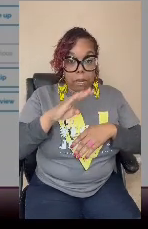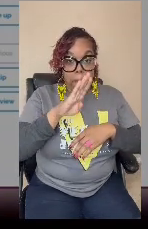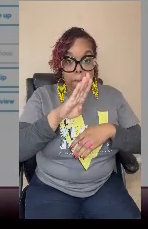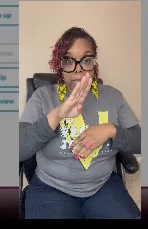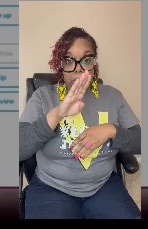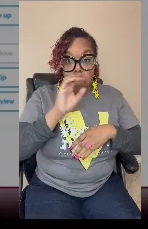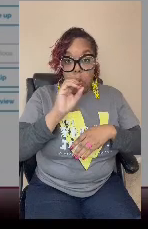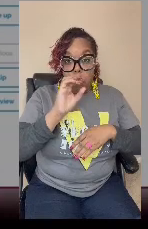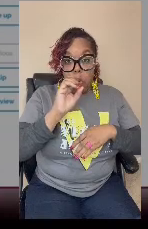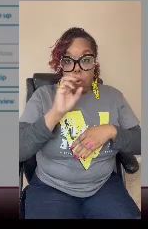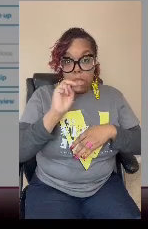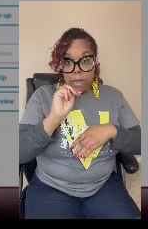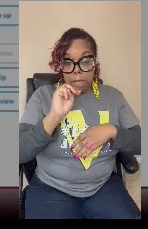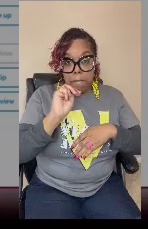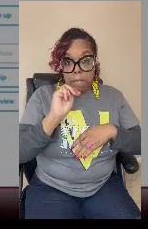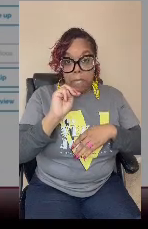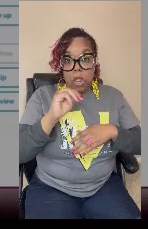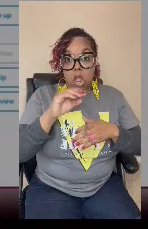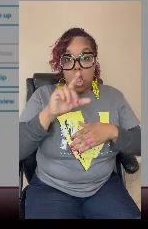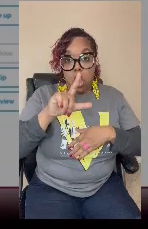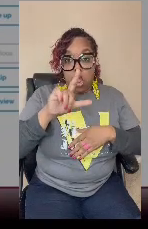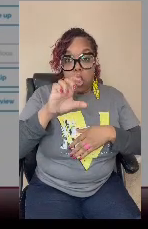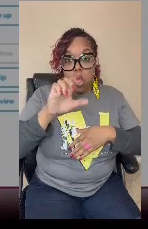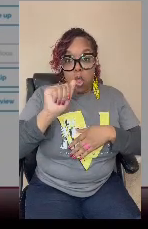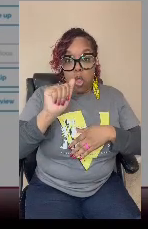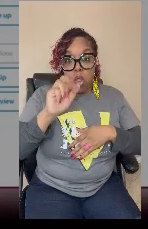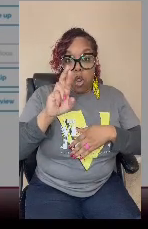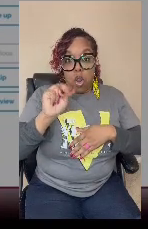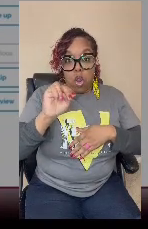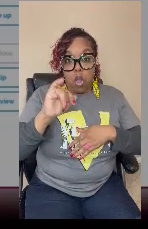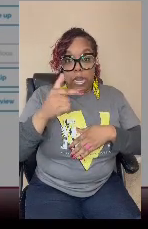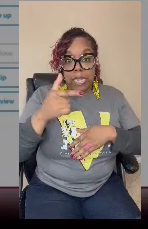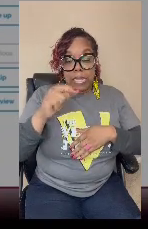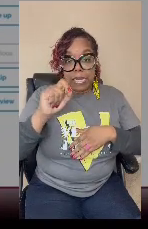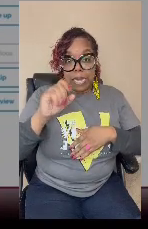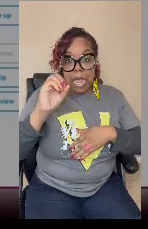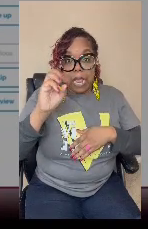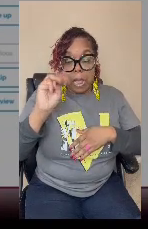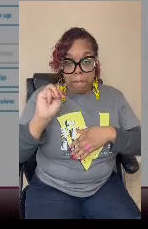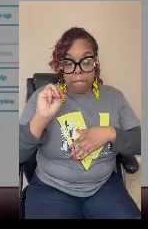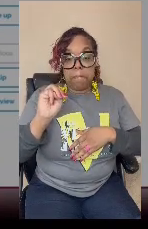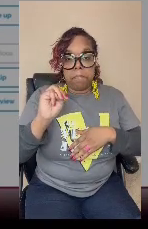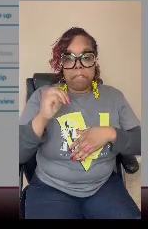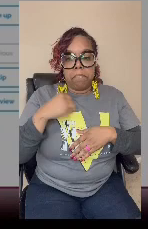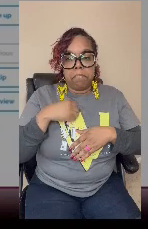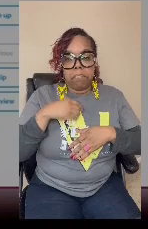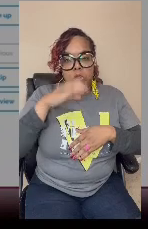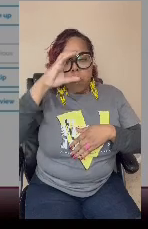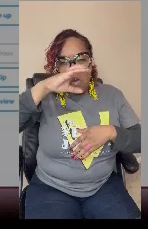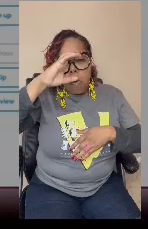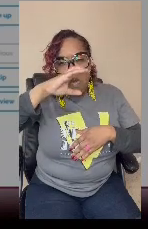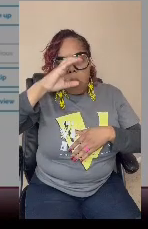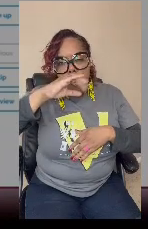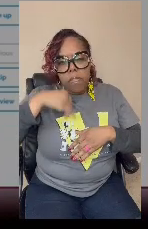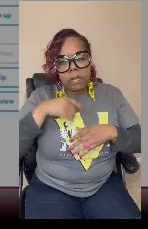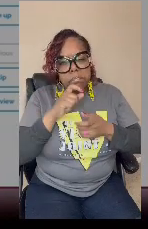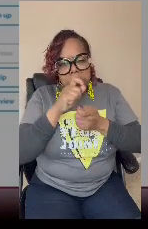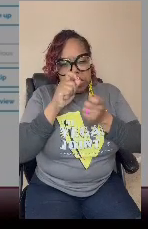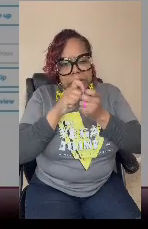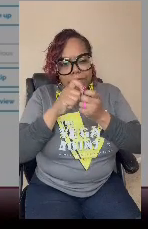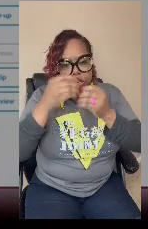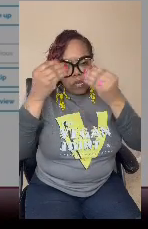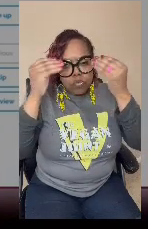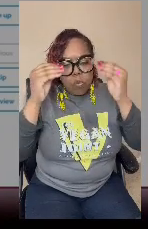in boy, OOM, learning.com, and you look up the store named